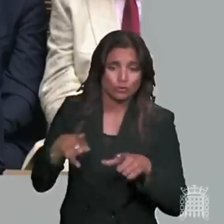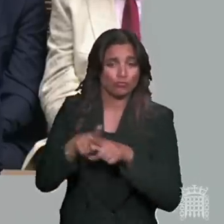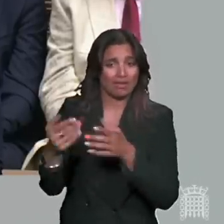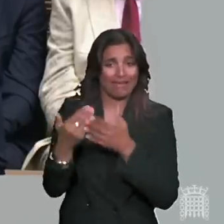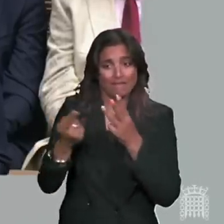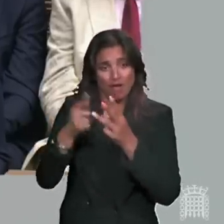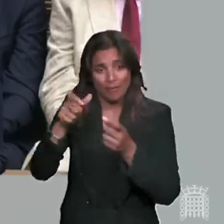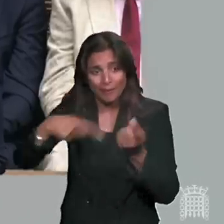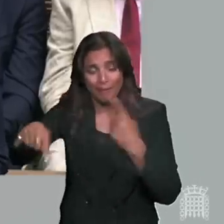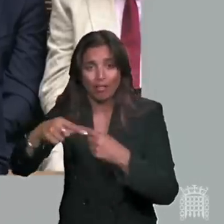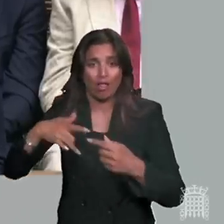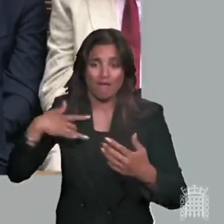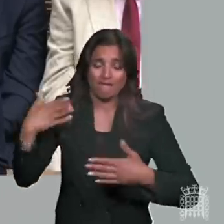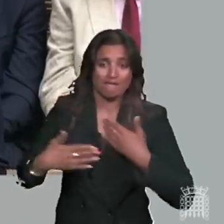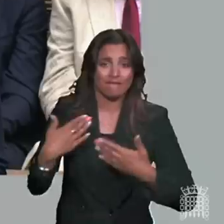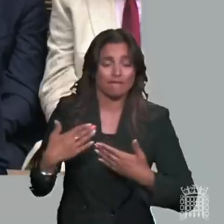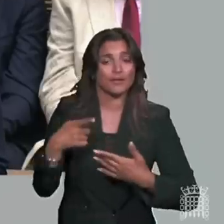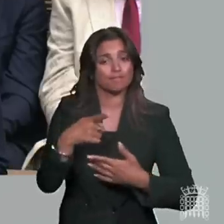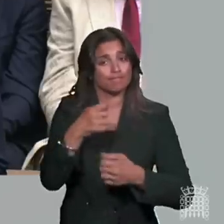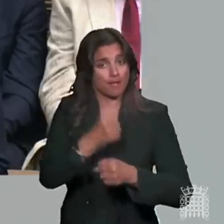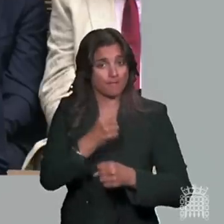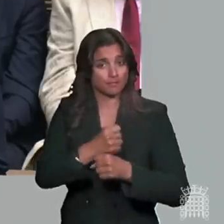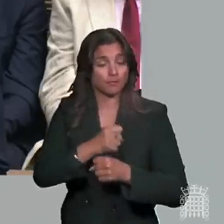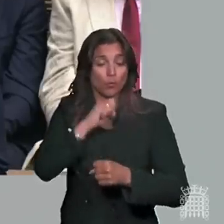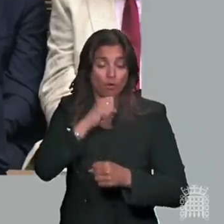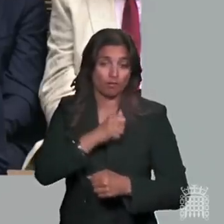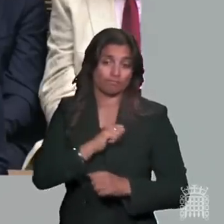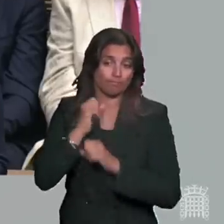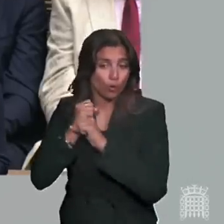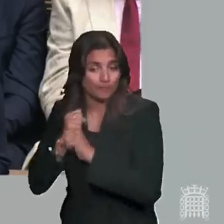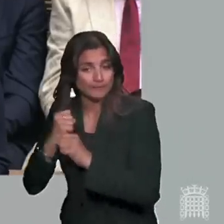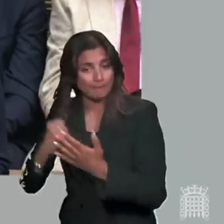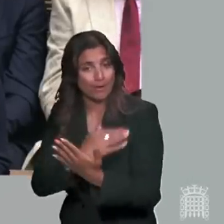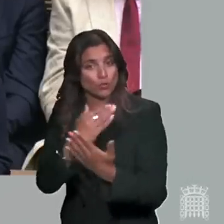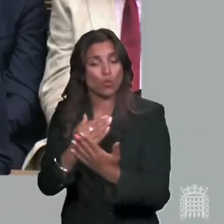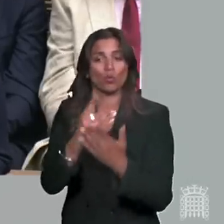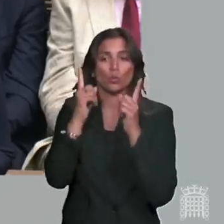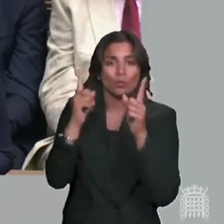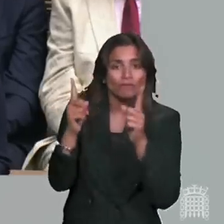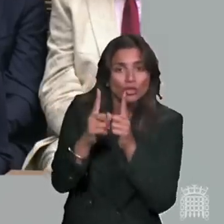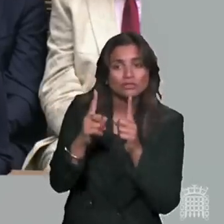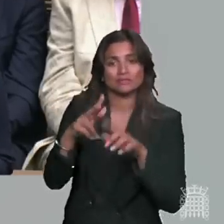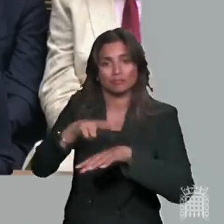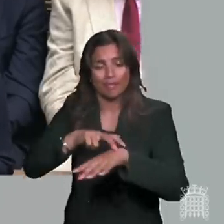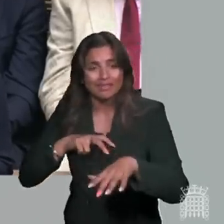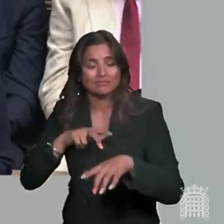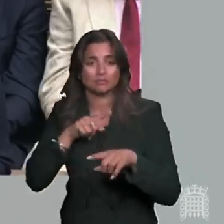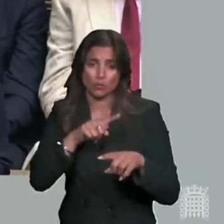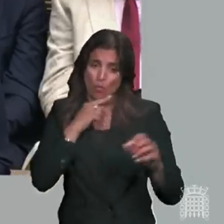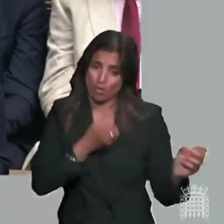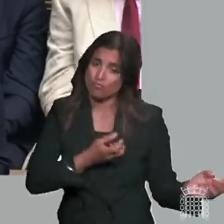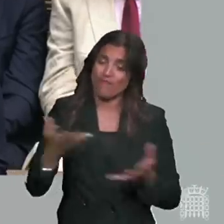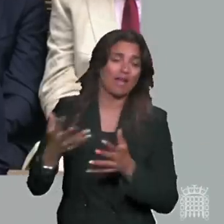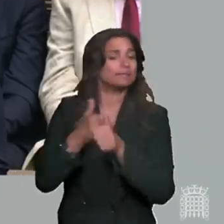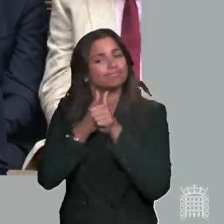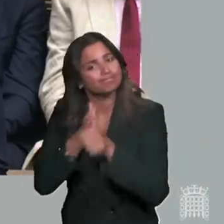that his government provides the police, the universities and others in our city with everything that they need